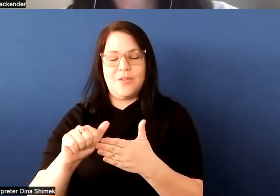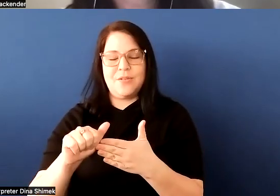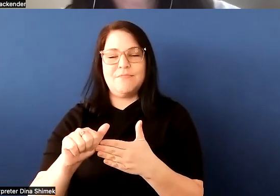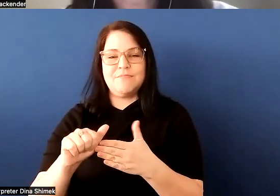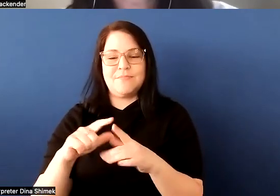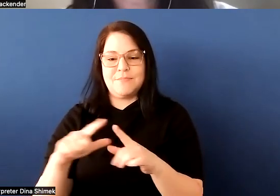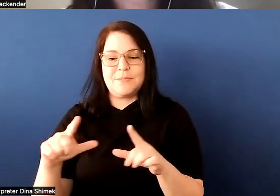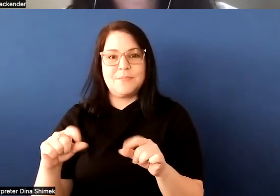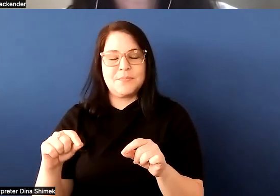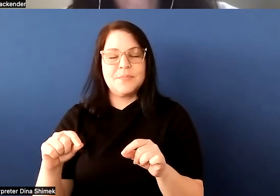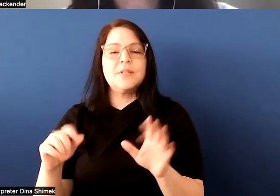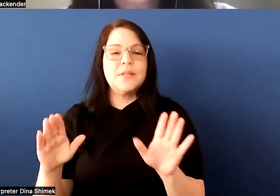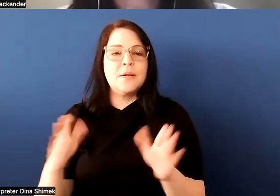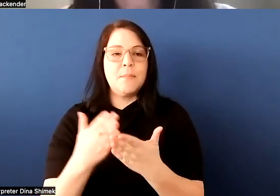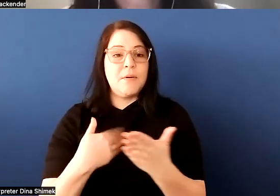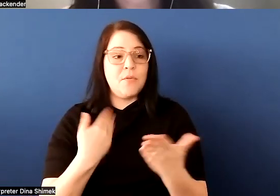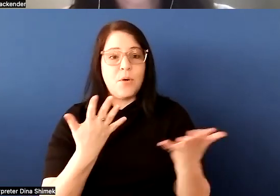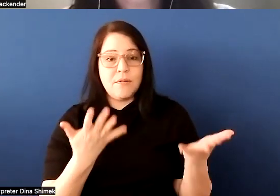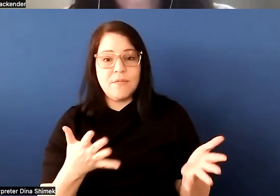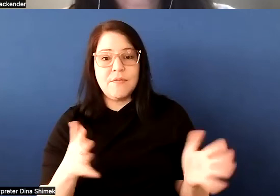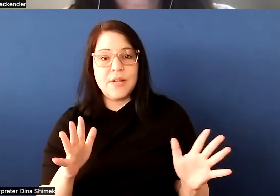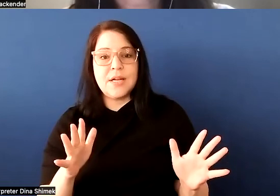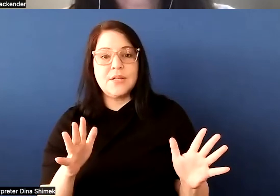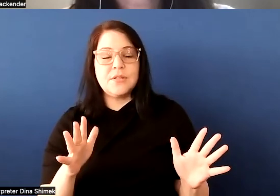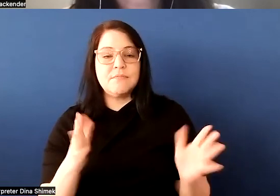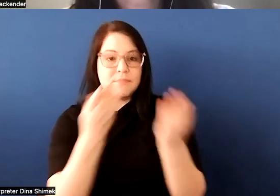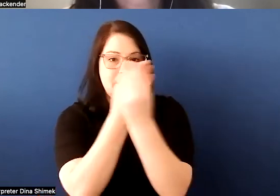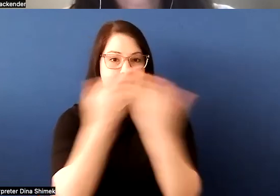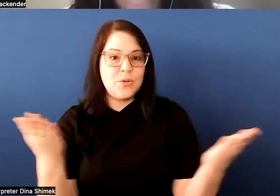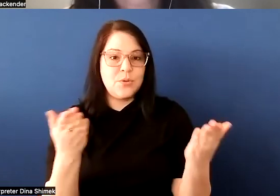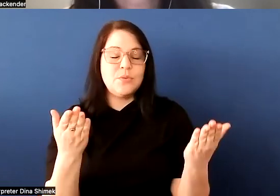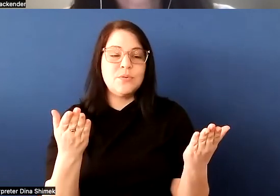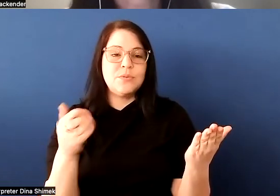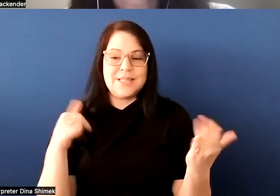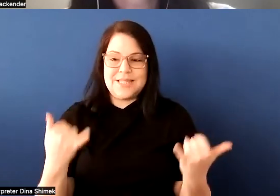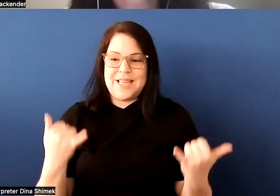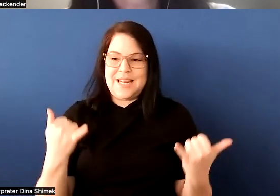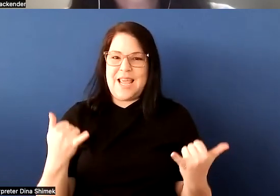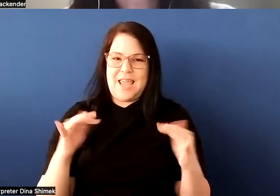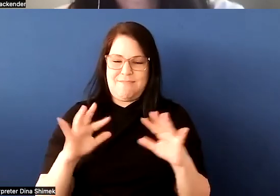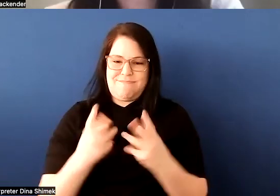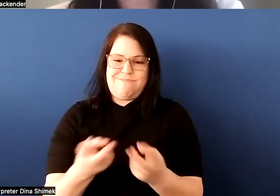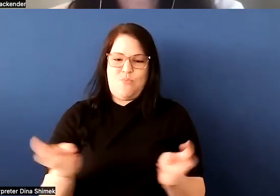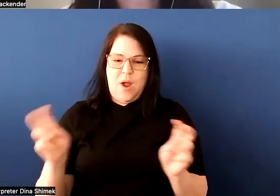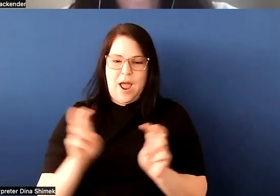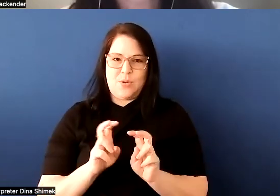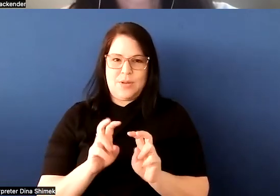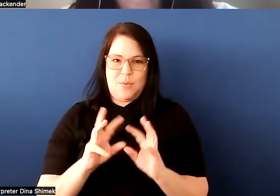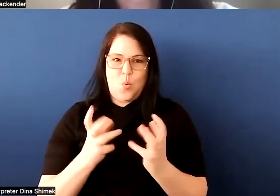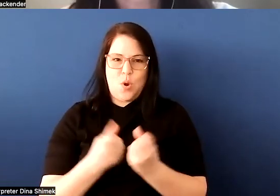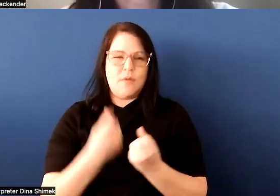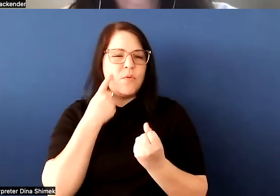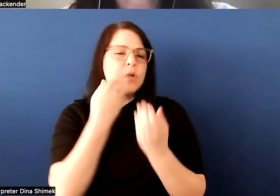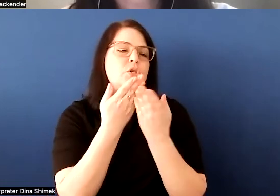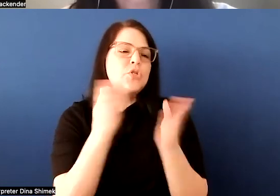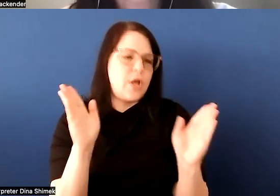contribution. And before we go, I want to make note that the information presented as part of our roundtable is for general information